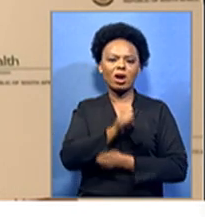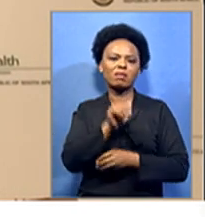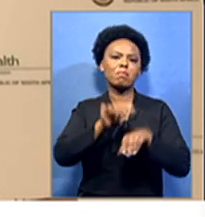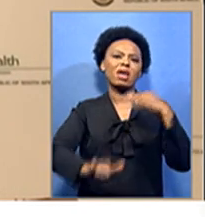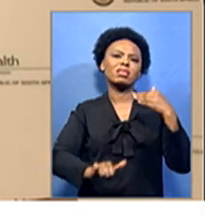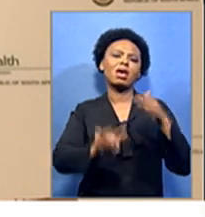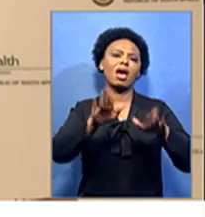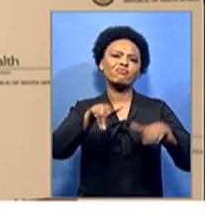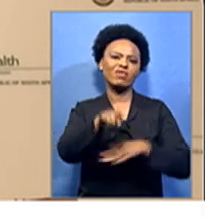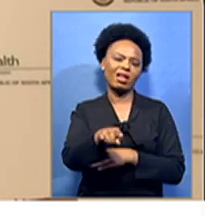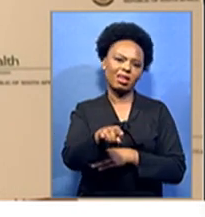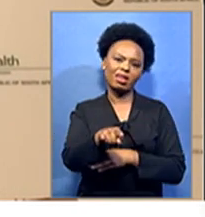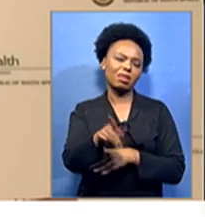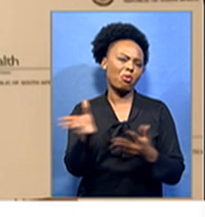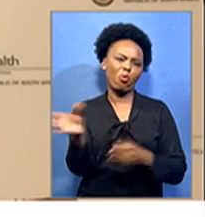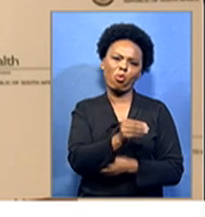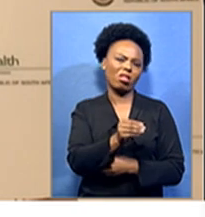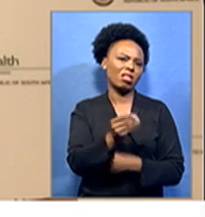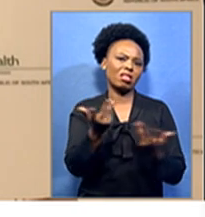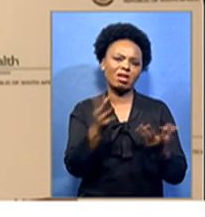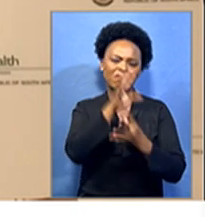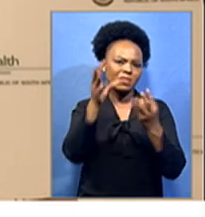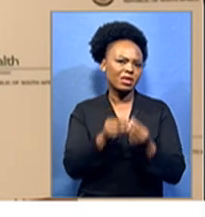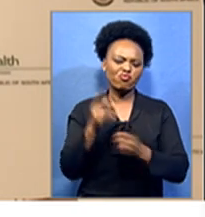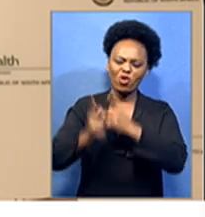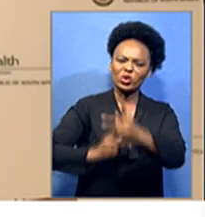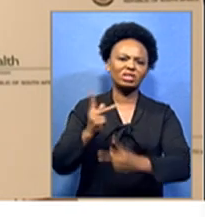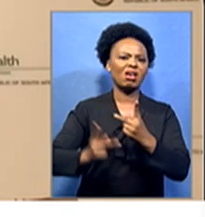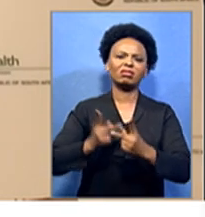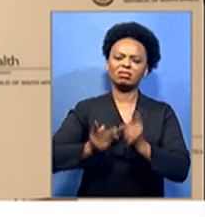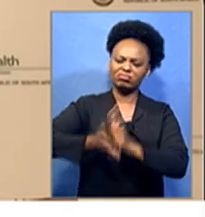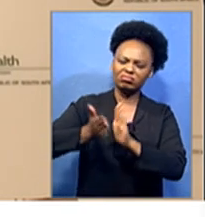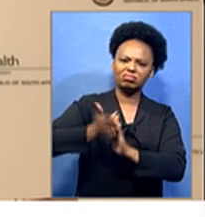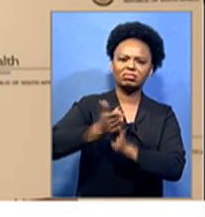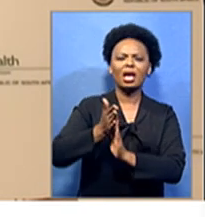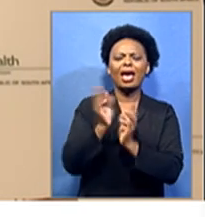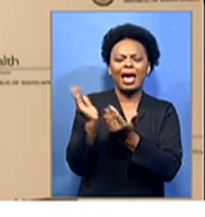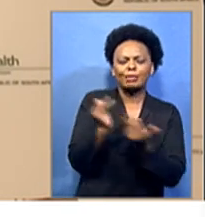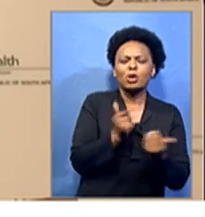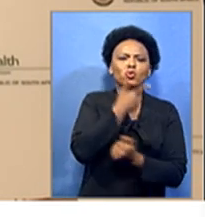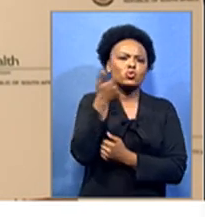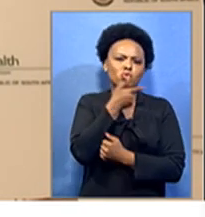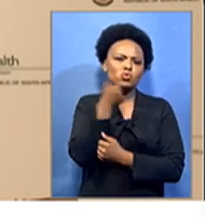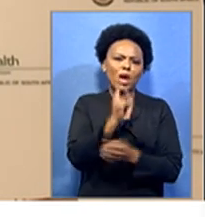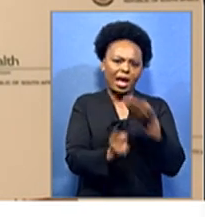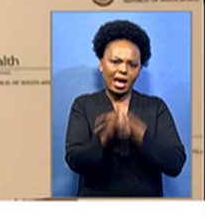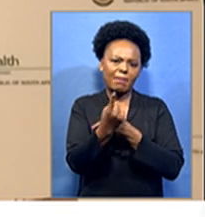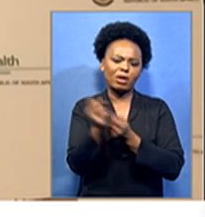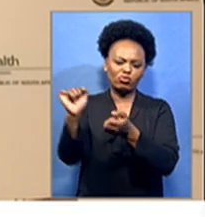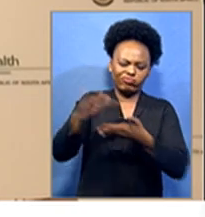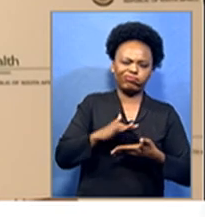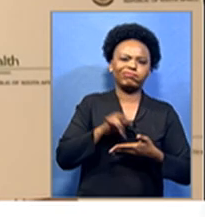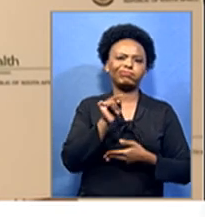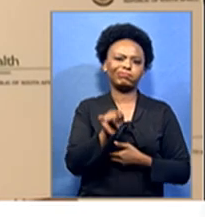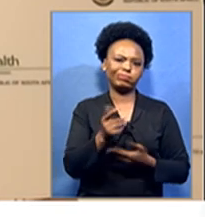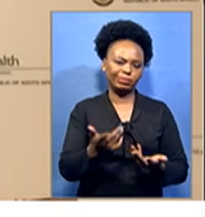fine. That's just the process. We expect them as soon as possible to be now dispatching their first batches to